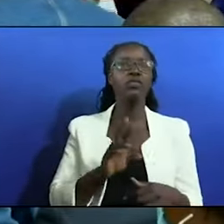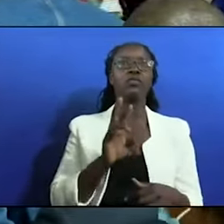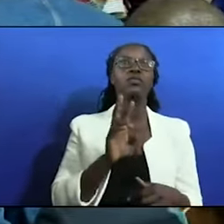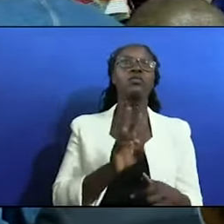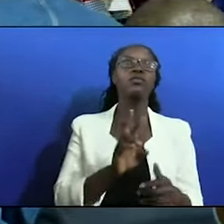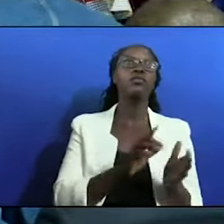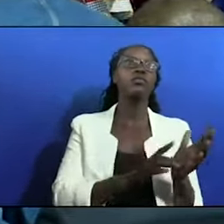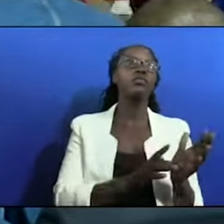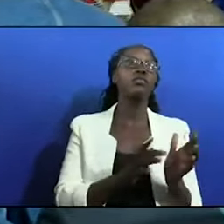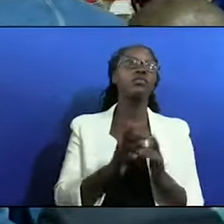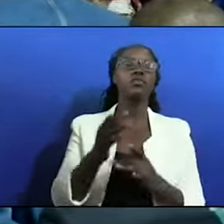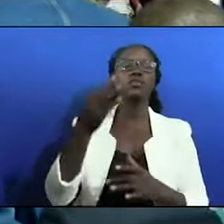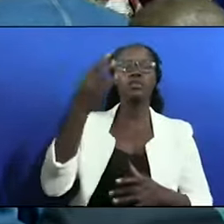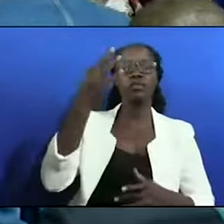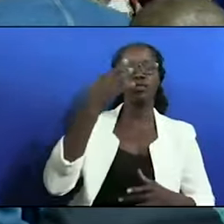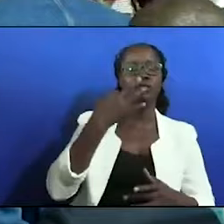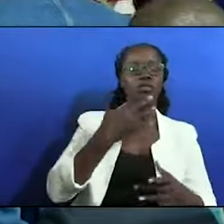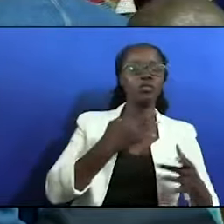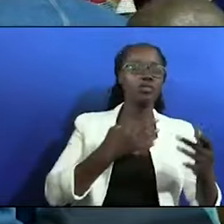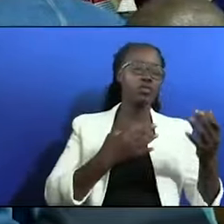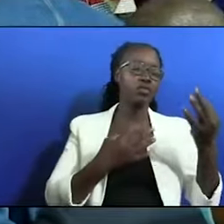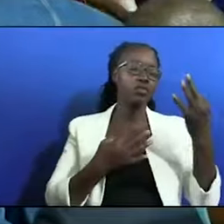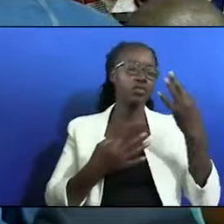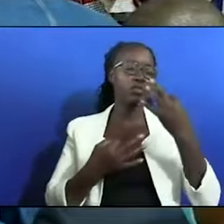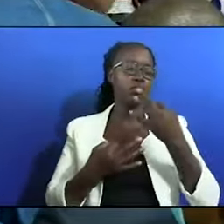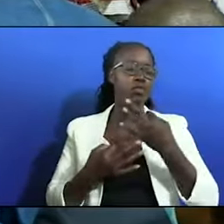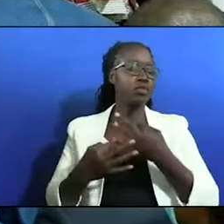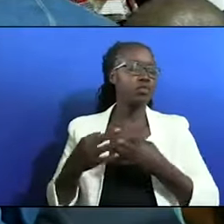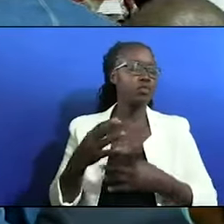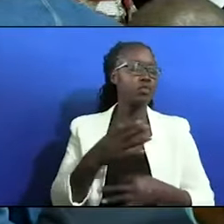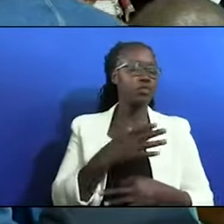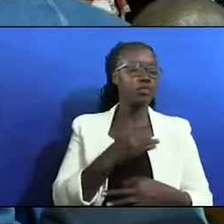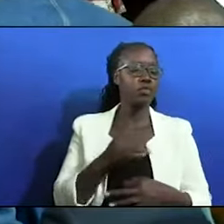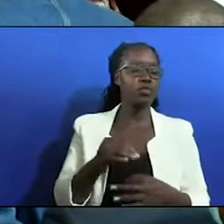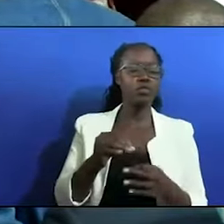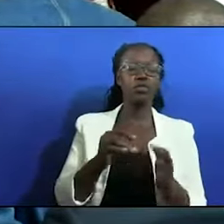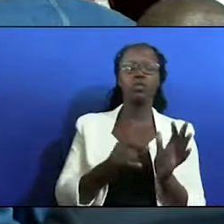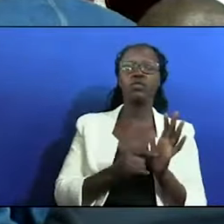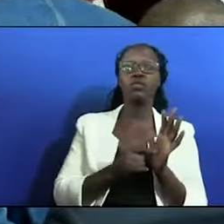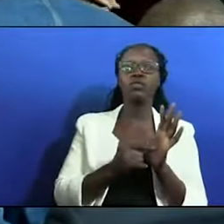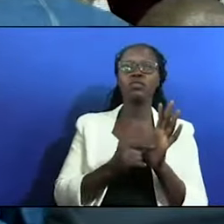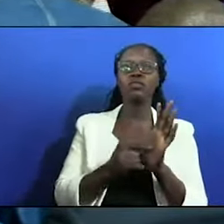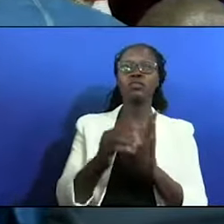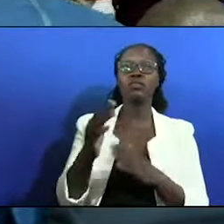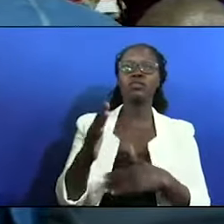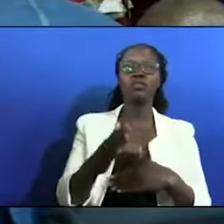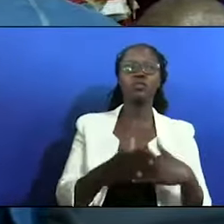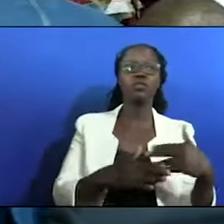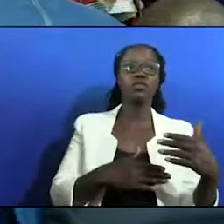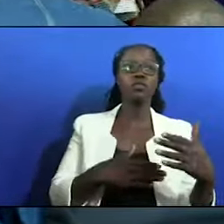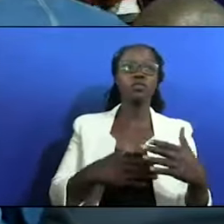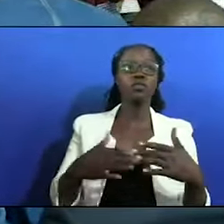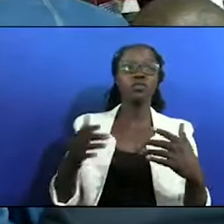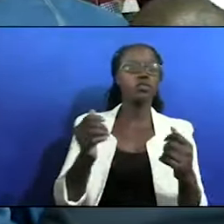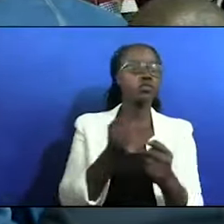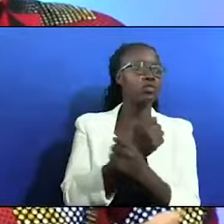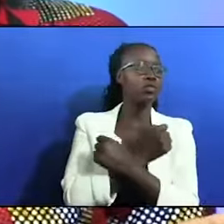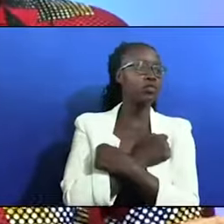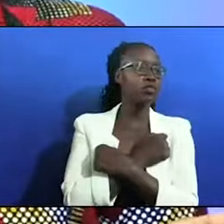kuonana na Yesu uso kwa uso na ikaonyesha ishara ya